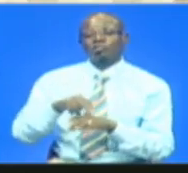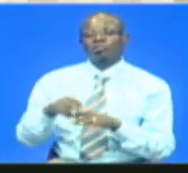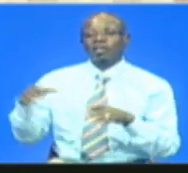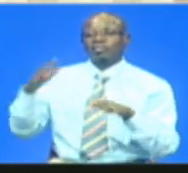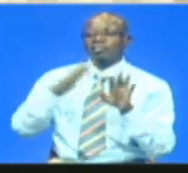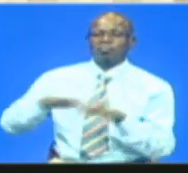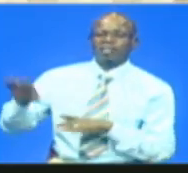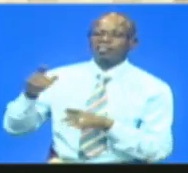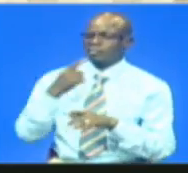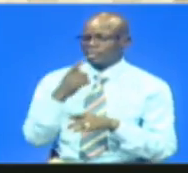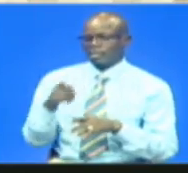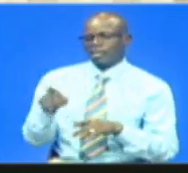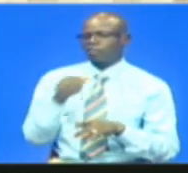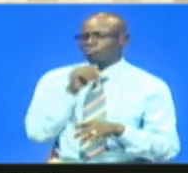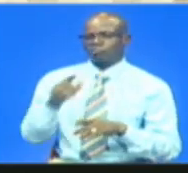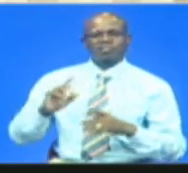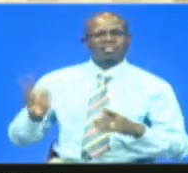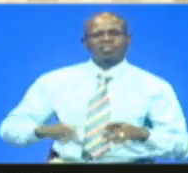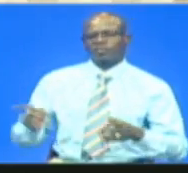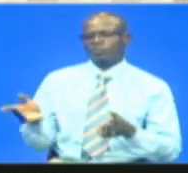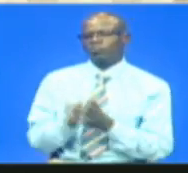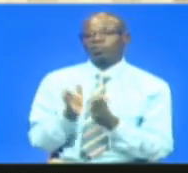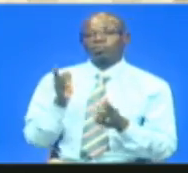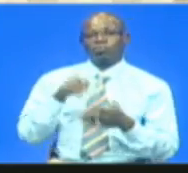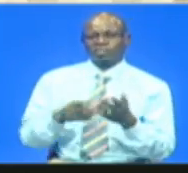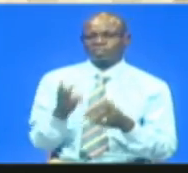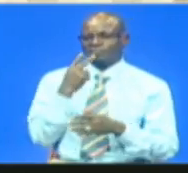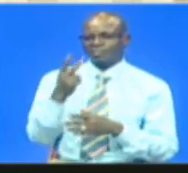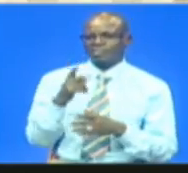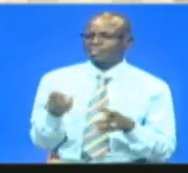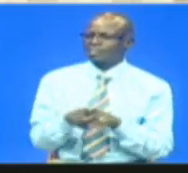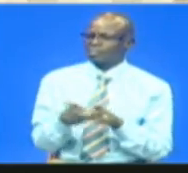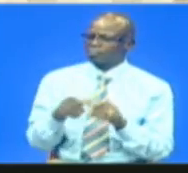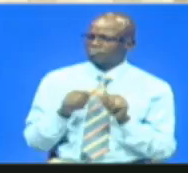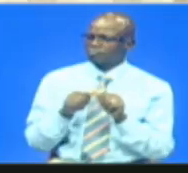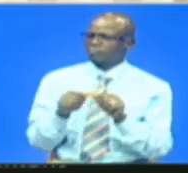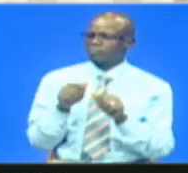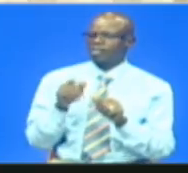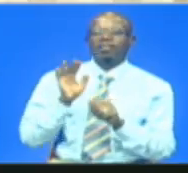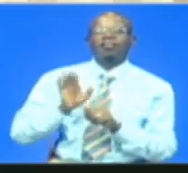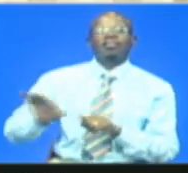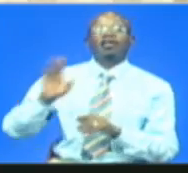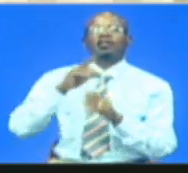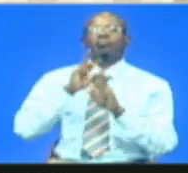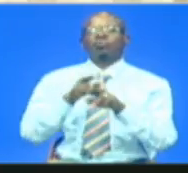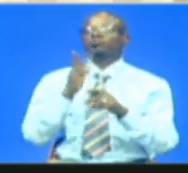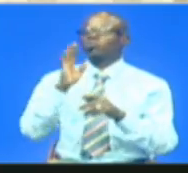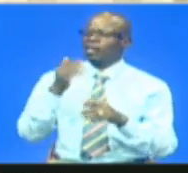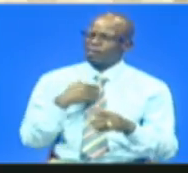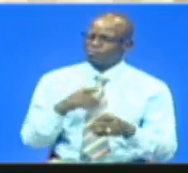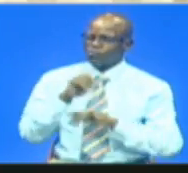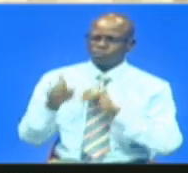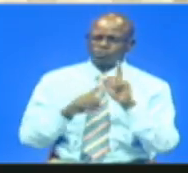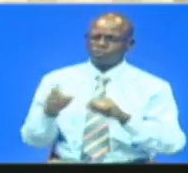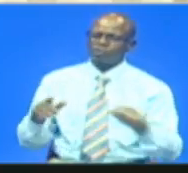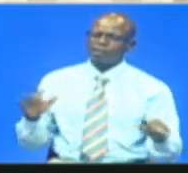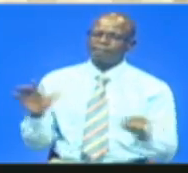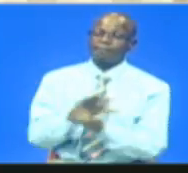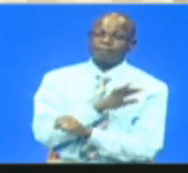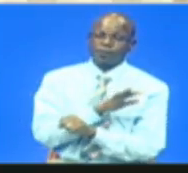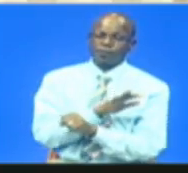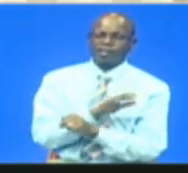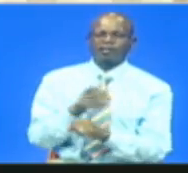not satisfied with what they have seen, maintaining that their report will contain many questions that will be demanding